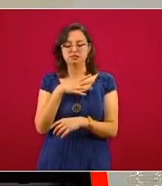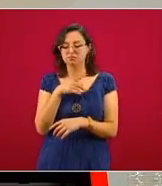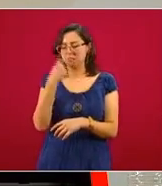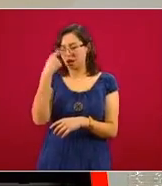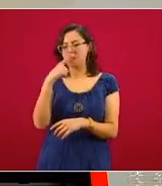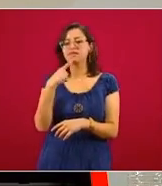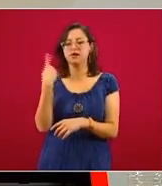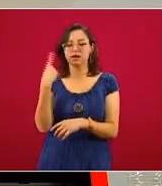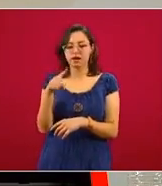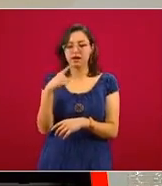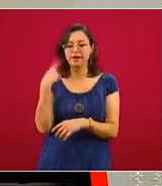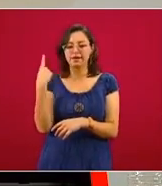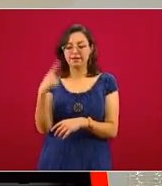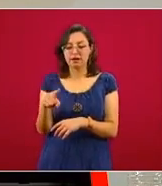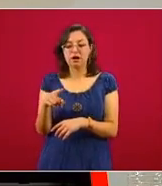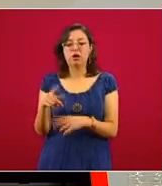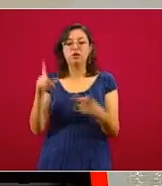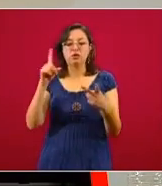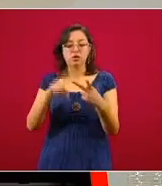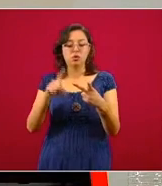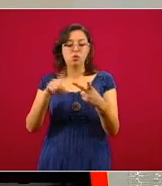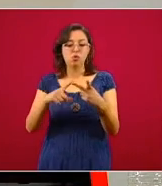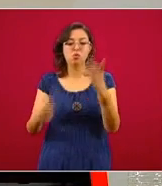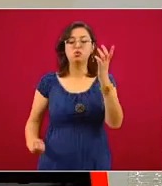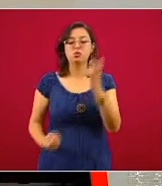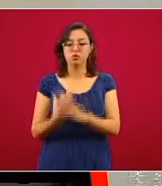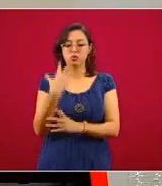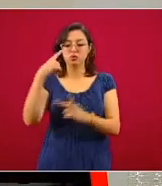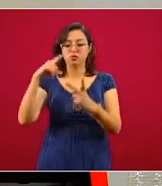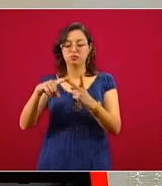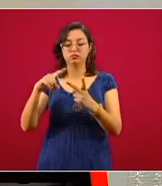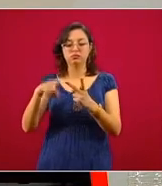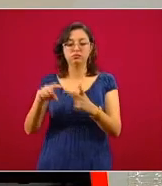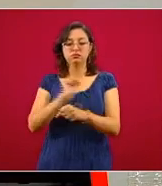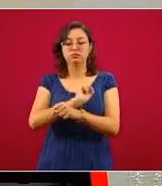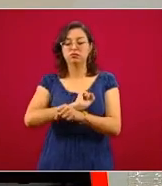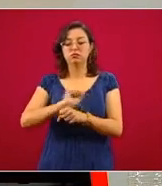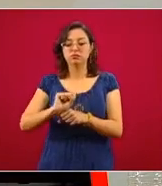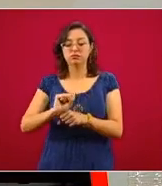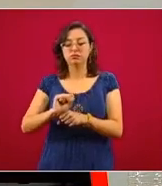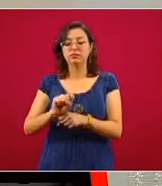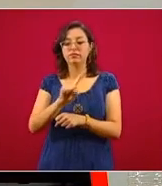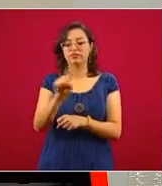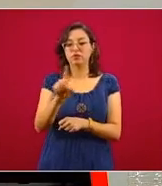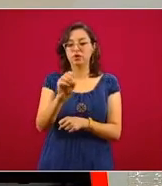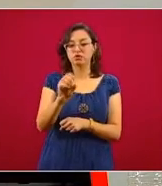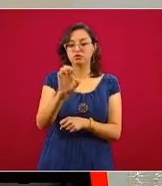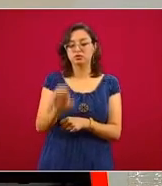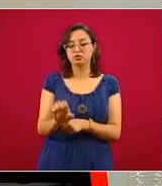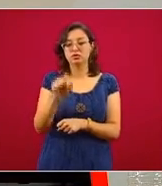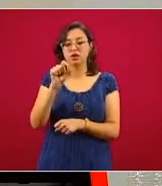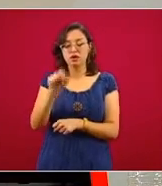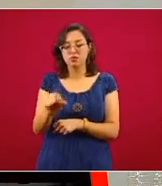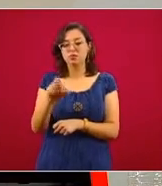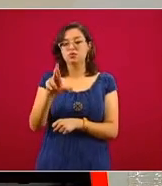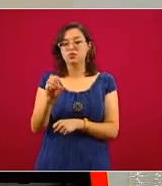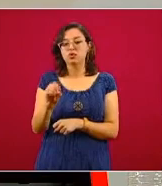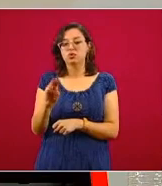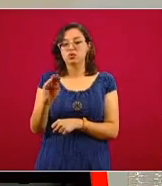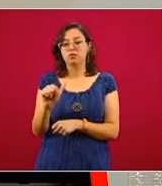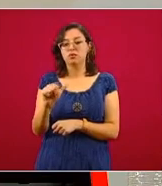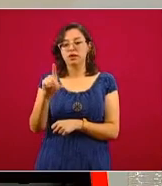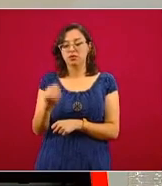1-800-623-2323 where you can report problems. There's another one,